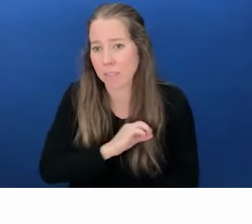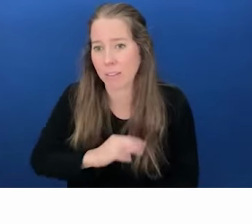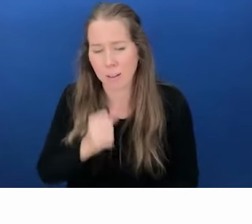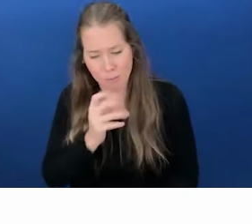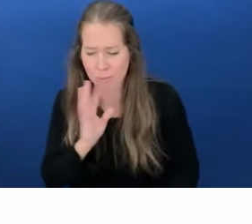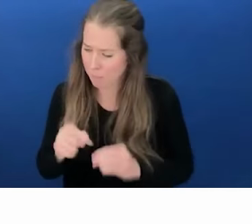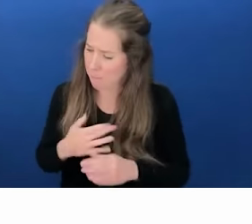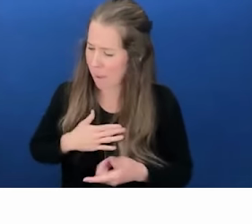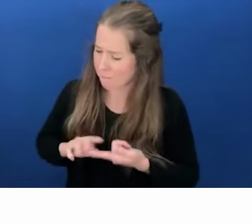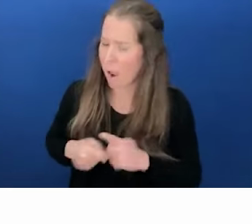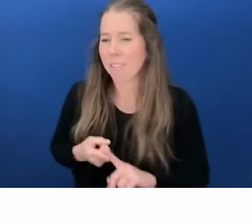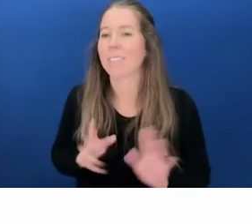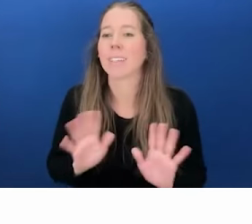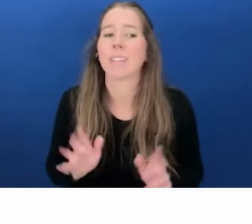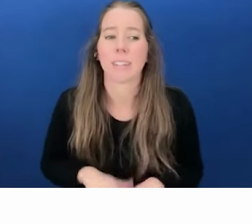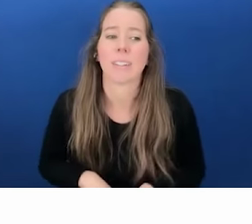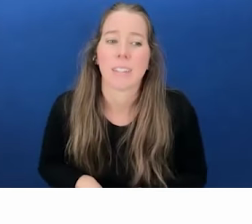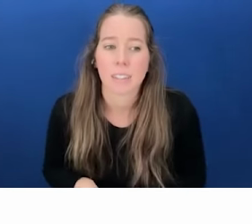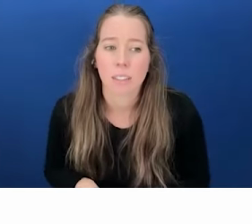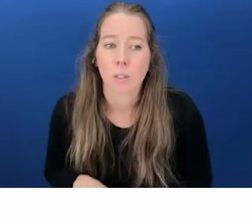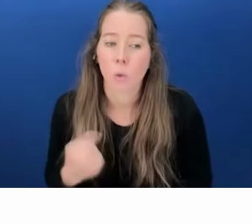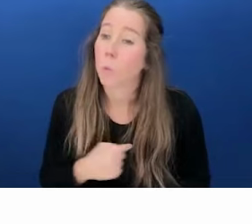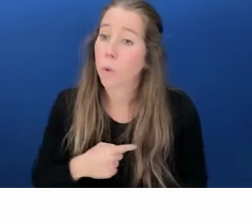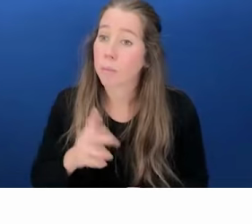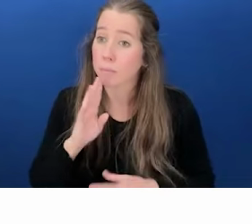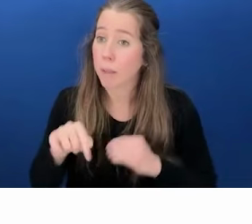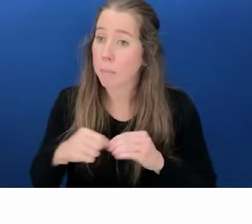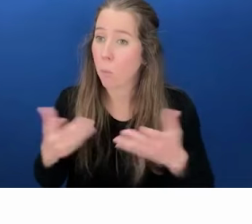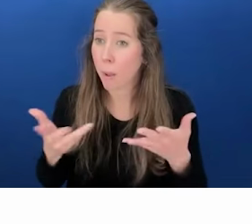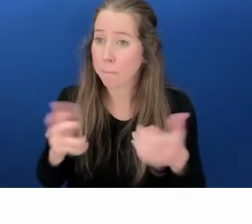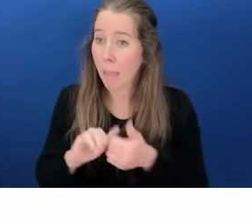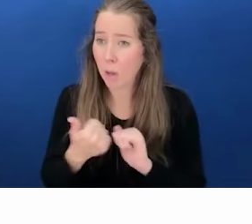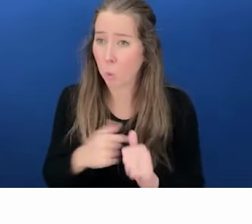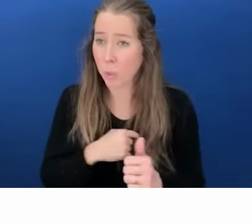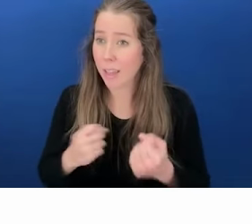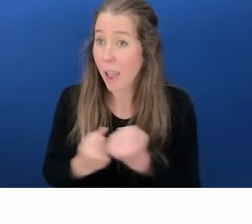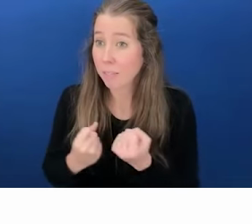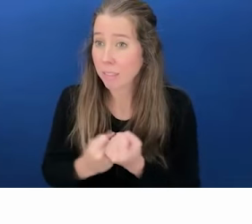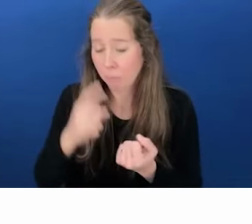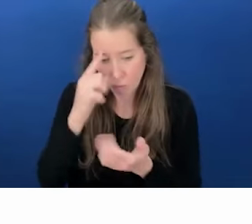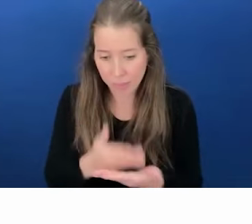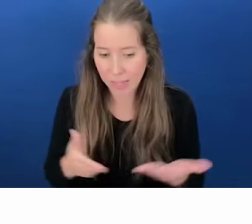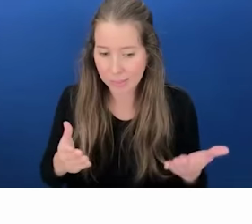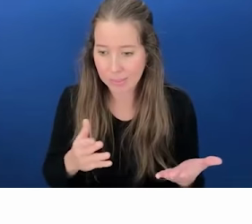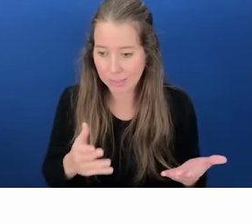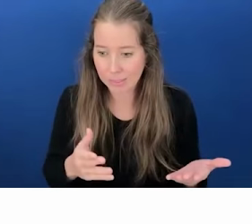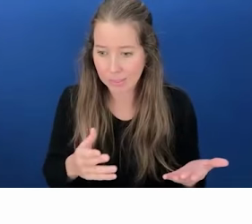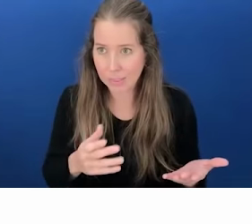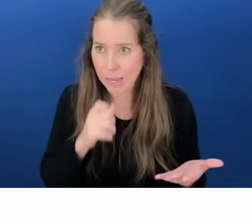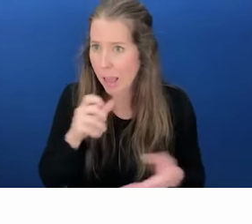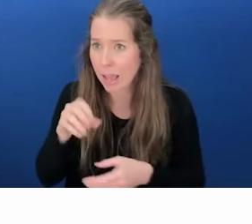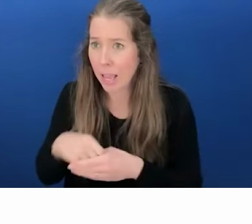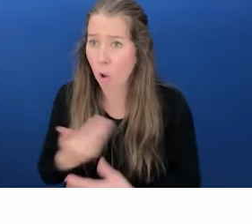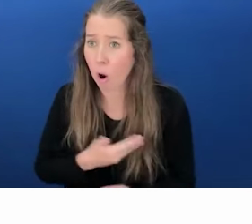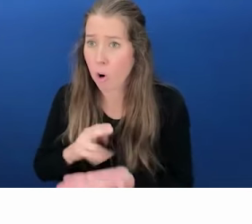my friend. a collective action that we've been talking about is how do we begin to advocate for things that are not necessarily in one of our